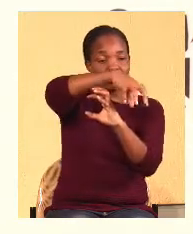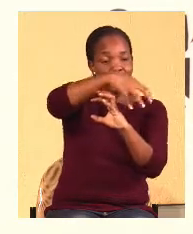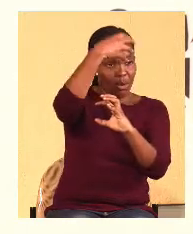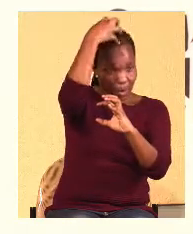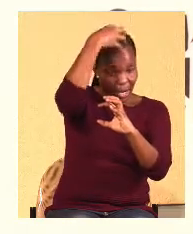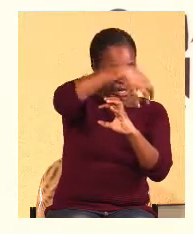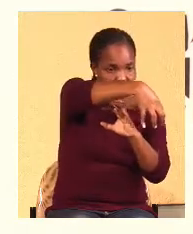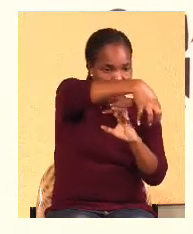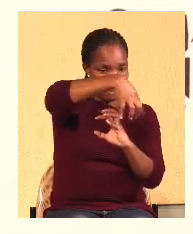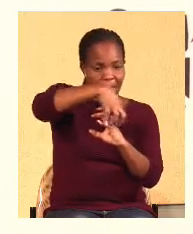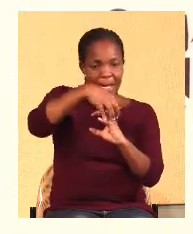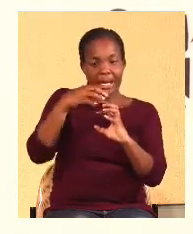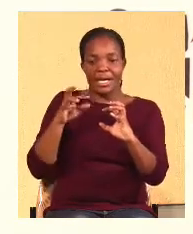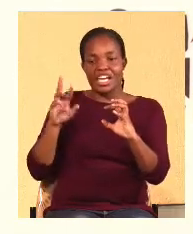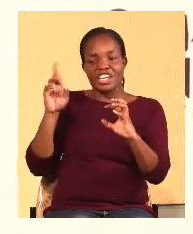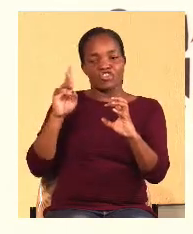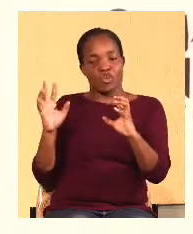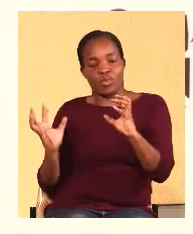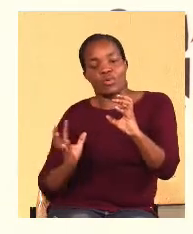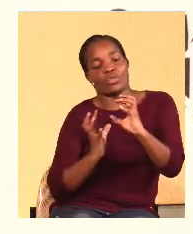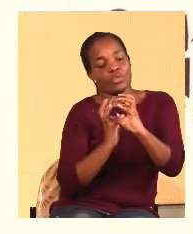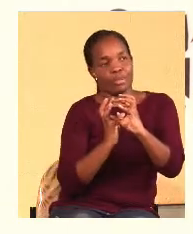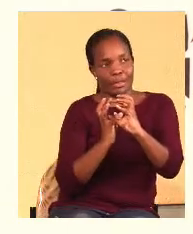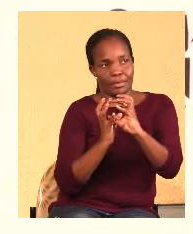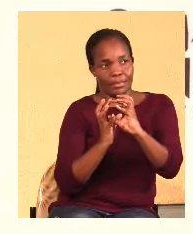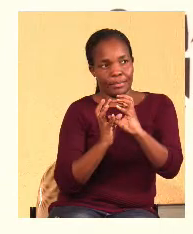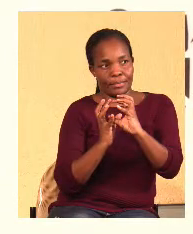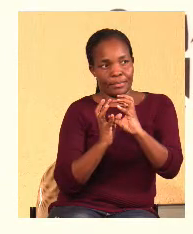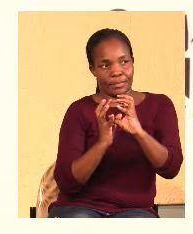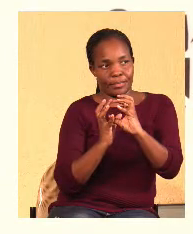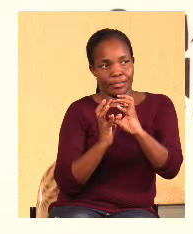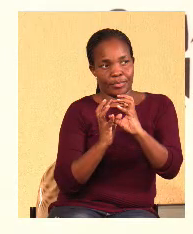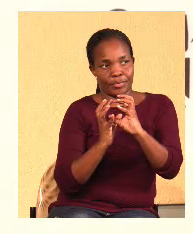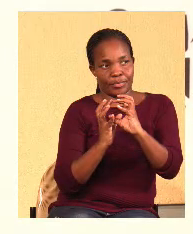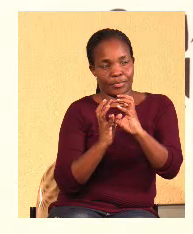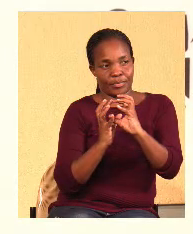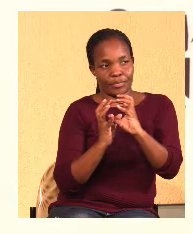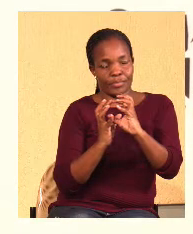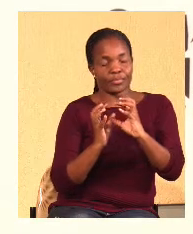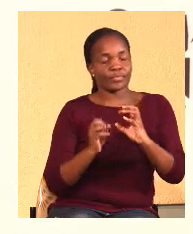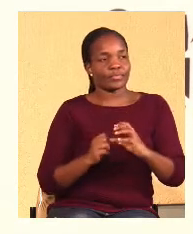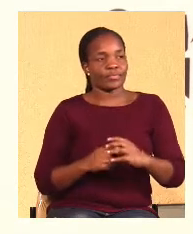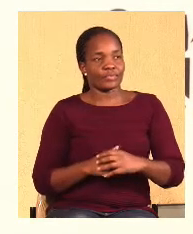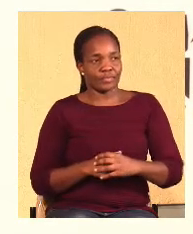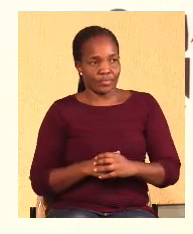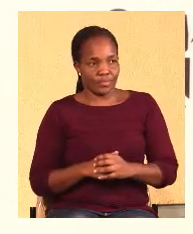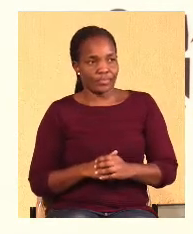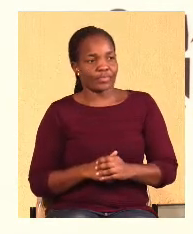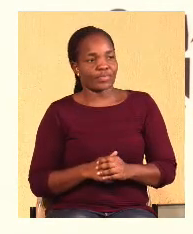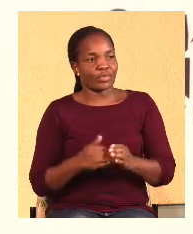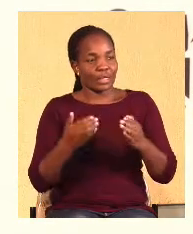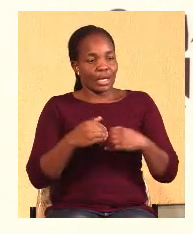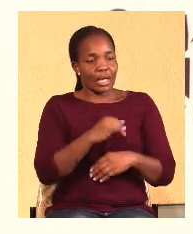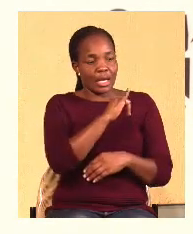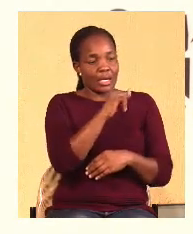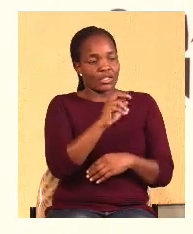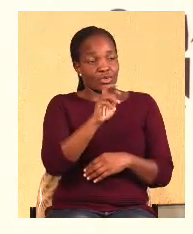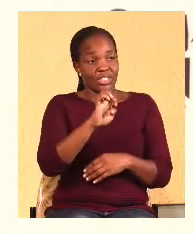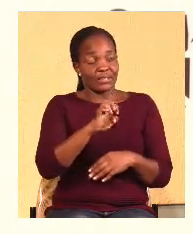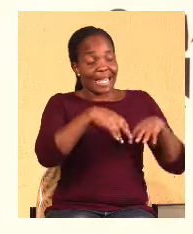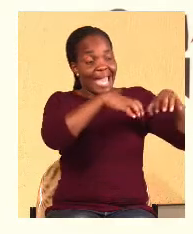those towns fit into in terms of economic activities. And the two tarred roads between the. Yes. That's right. Then you have Zone 7, that's